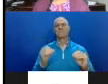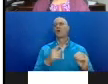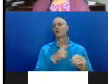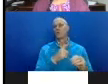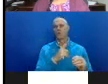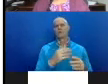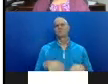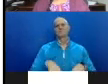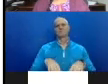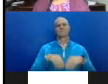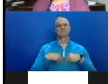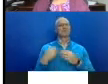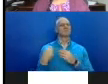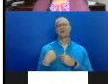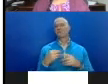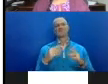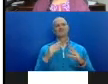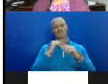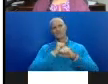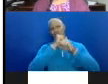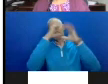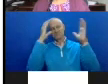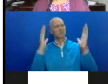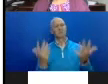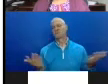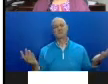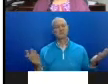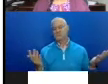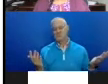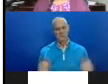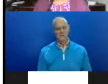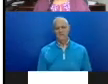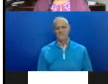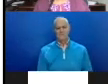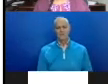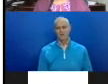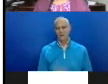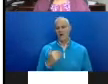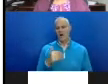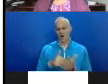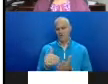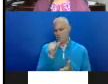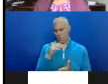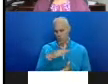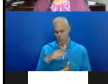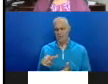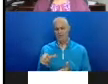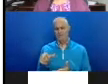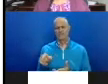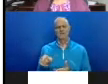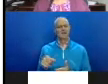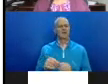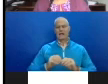take responsibility or engage in repair. That often the women that we work with in these circumstances haven't